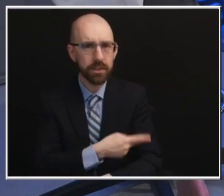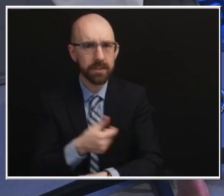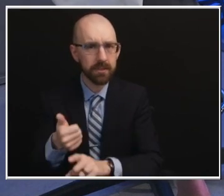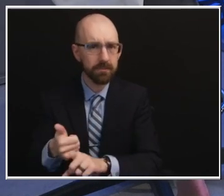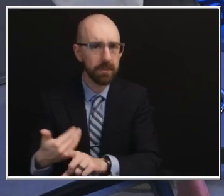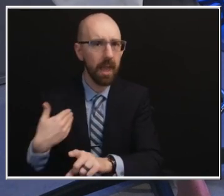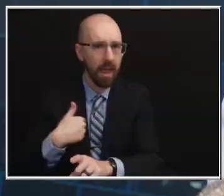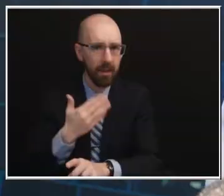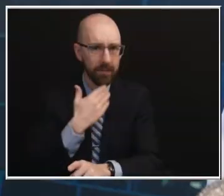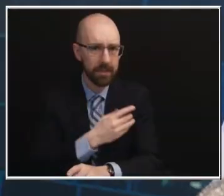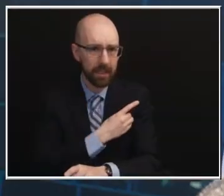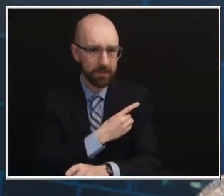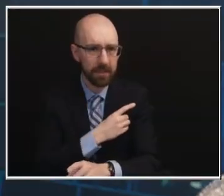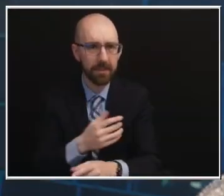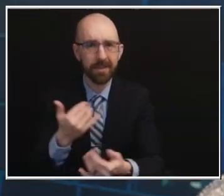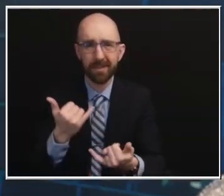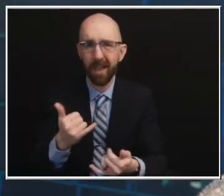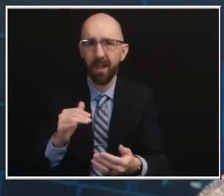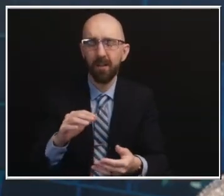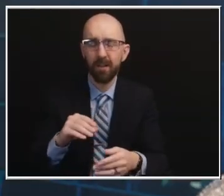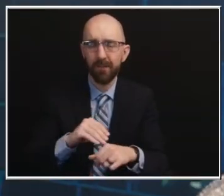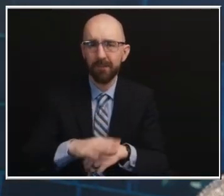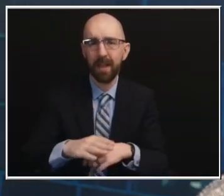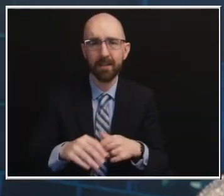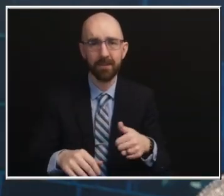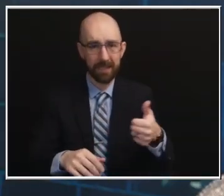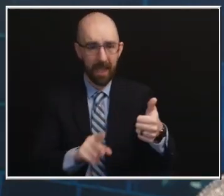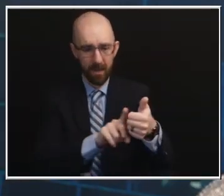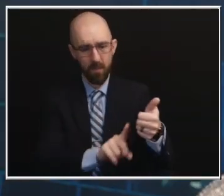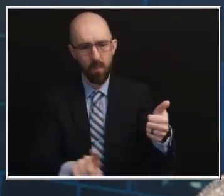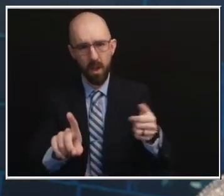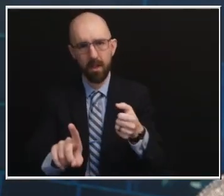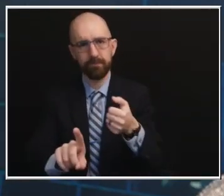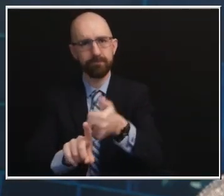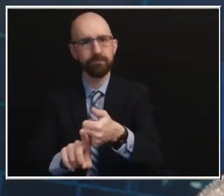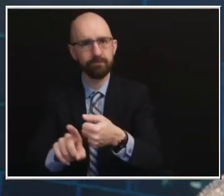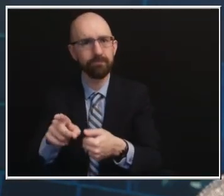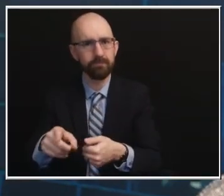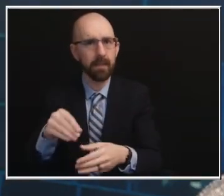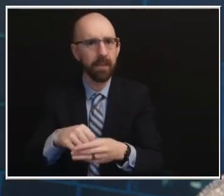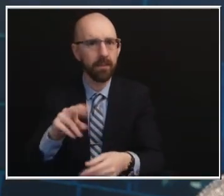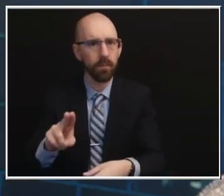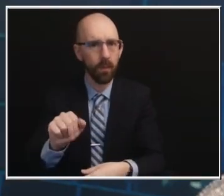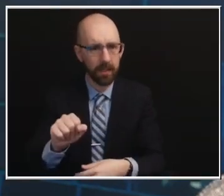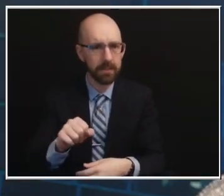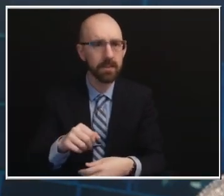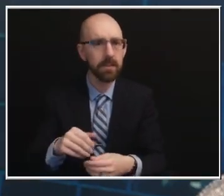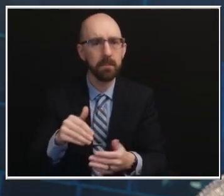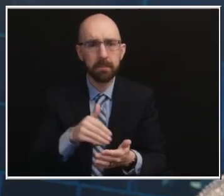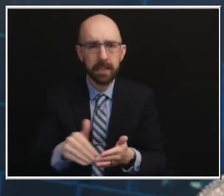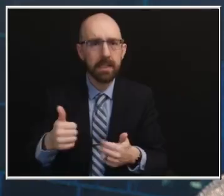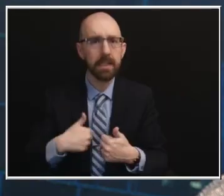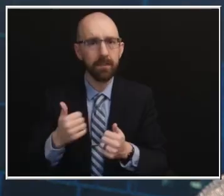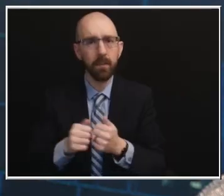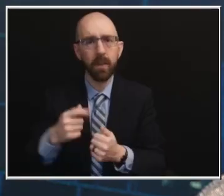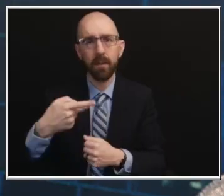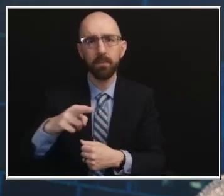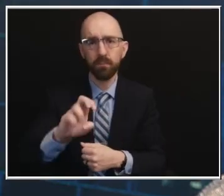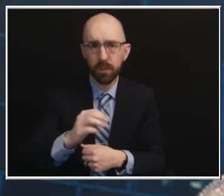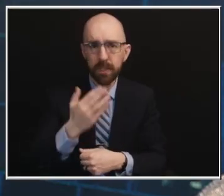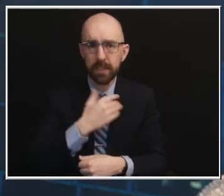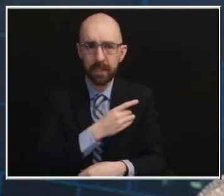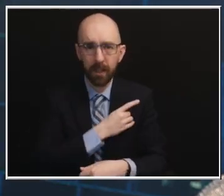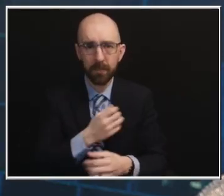as a whole now affects more than 1 in 10 adults in the United States, with millions more living with prediabetes, and people don't even know it